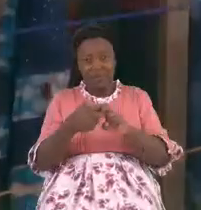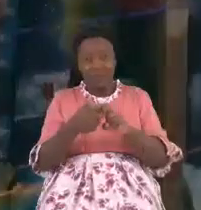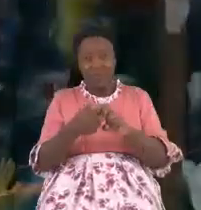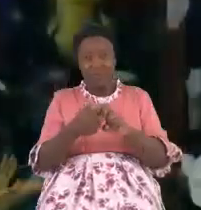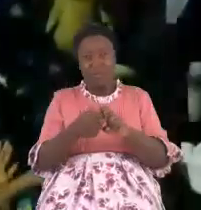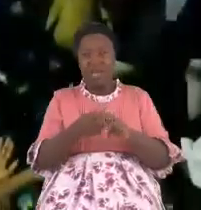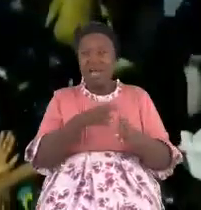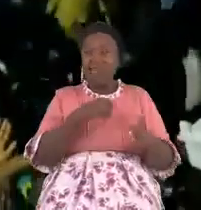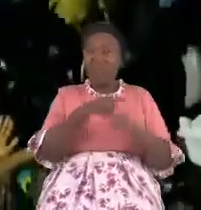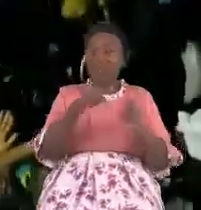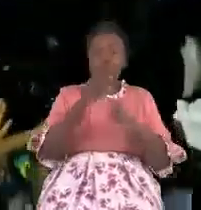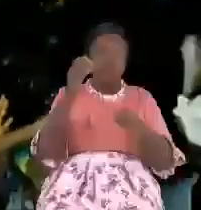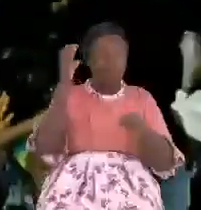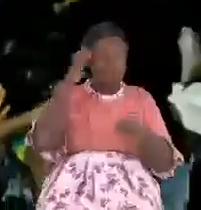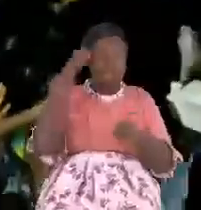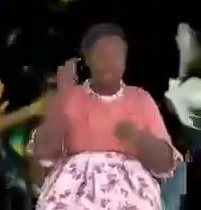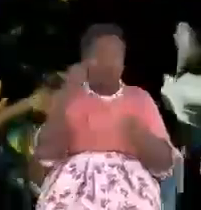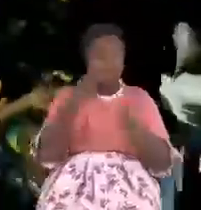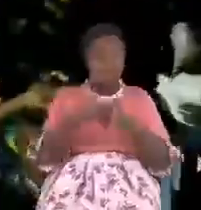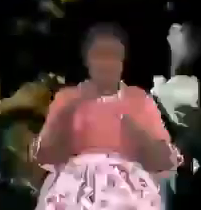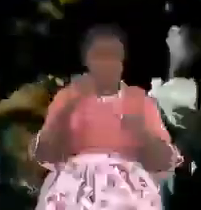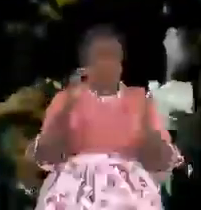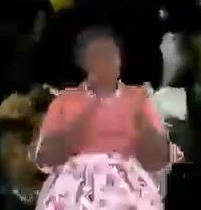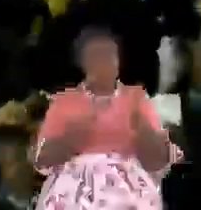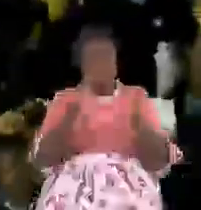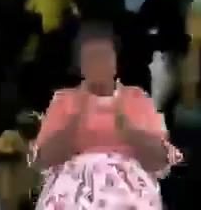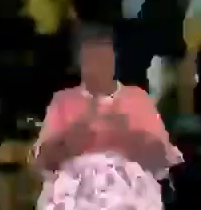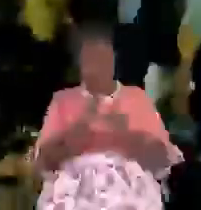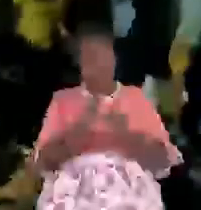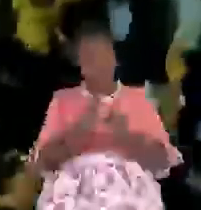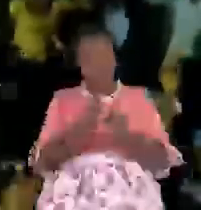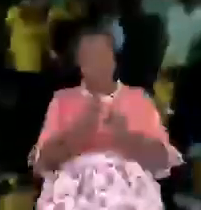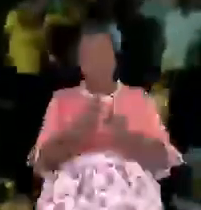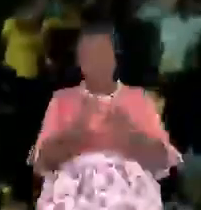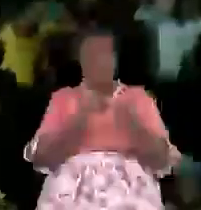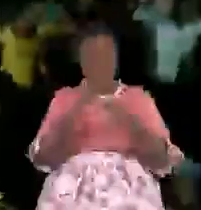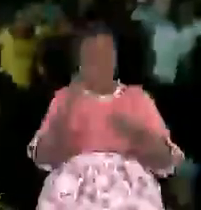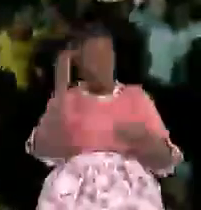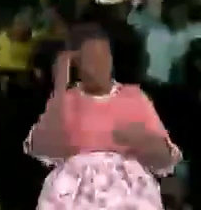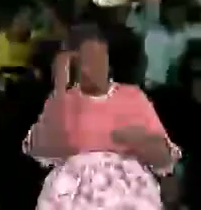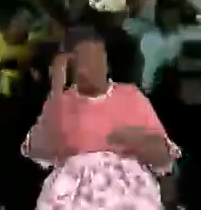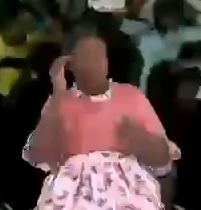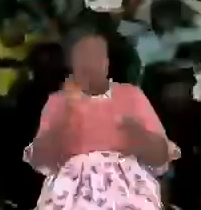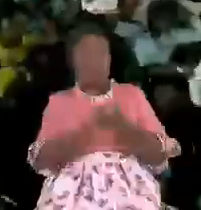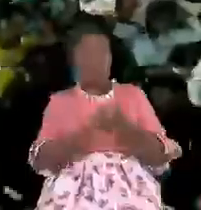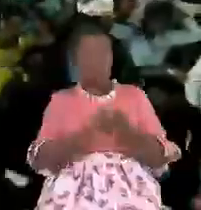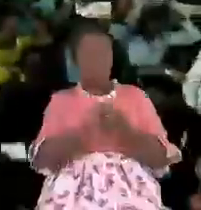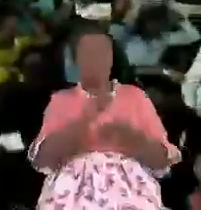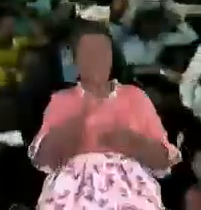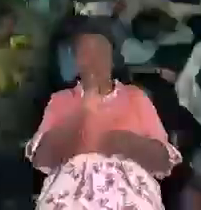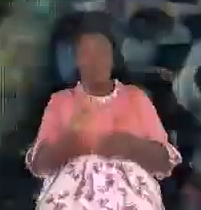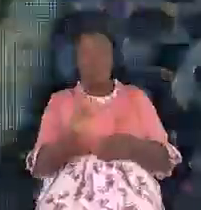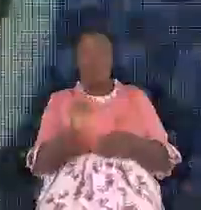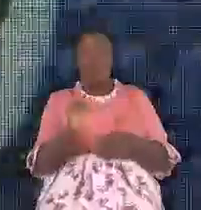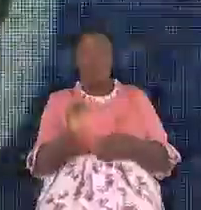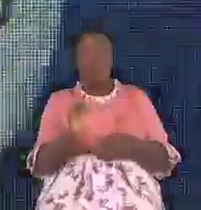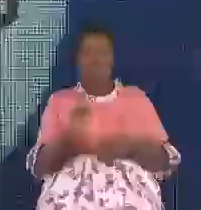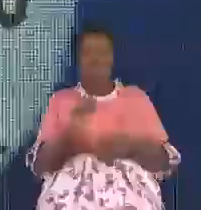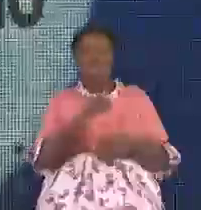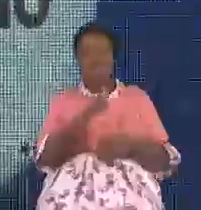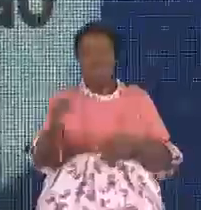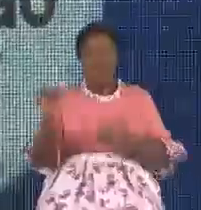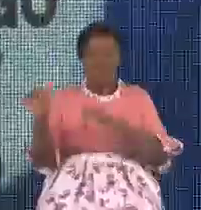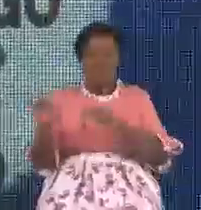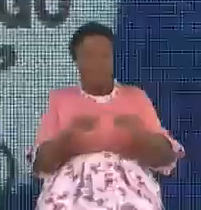you hear the name of jesus mentioned you know without any shadow of doubt a performance